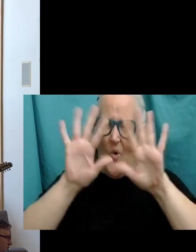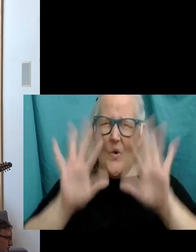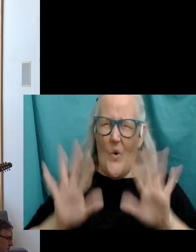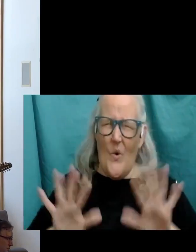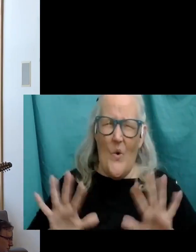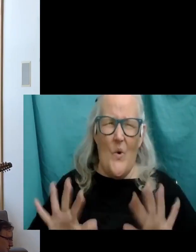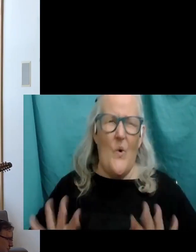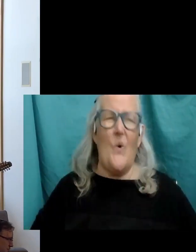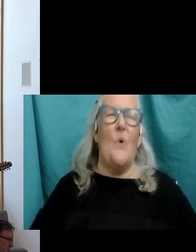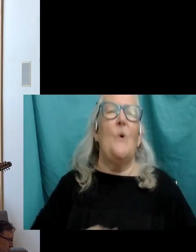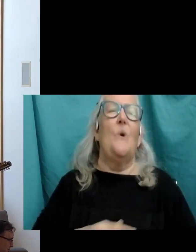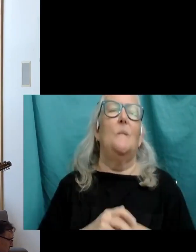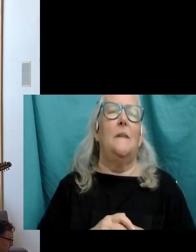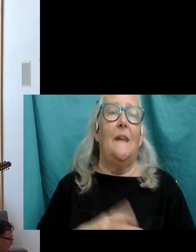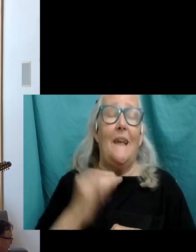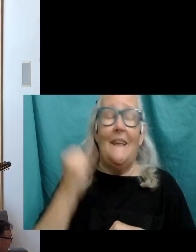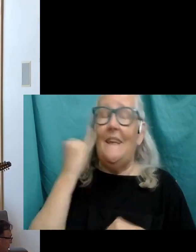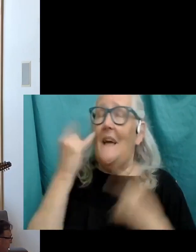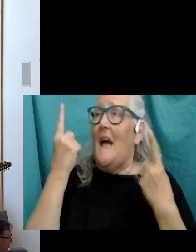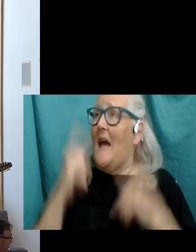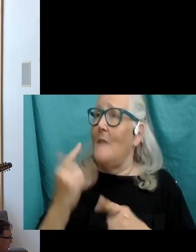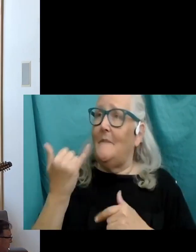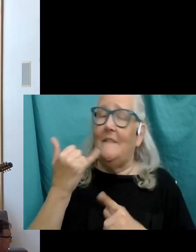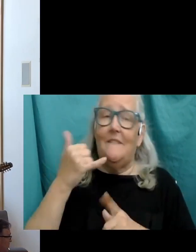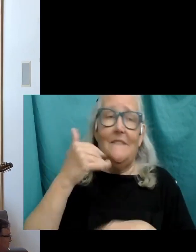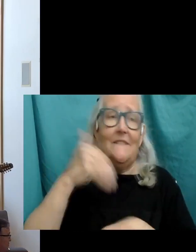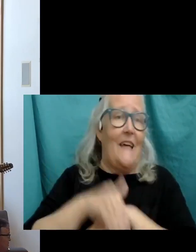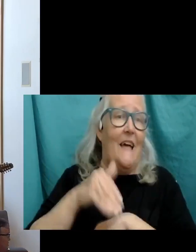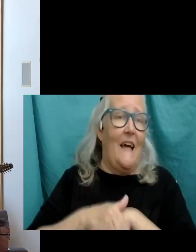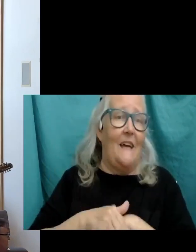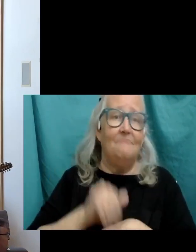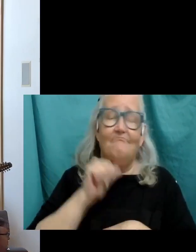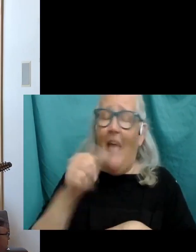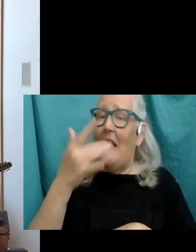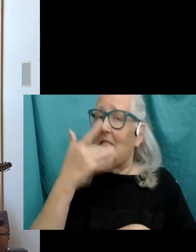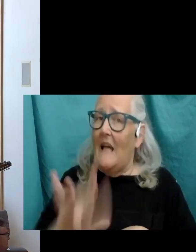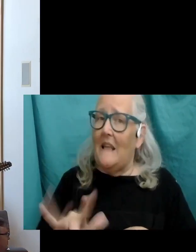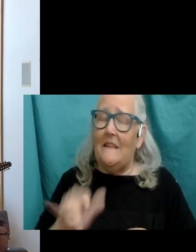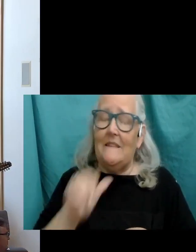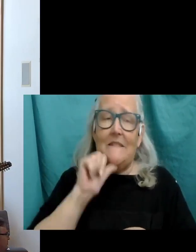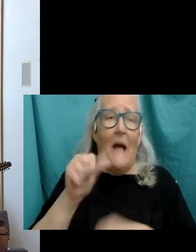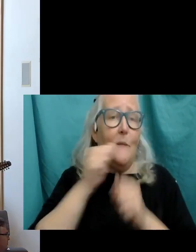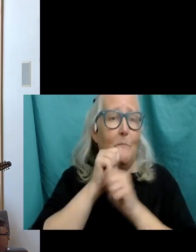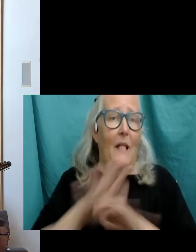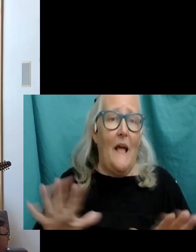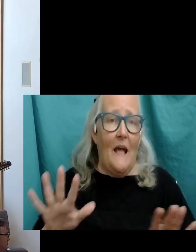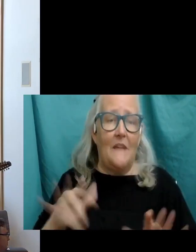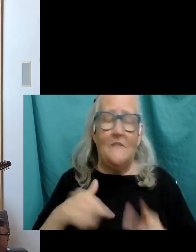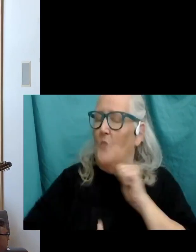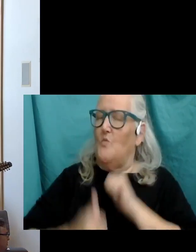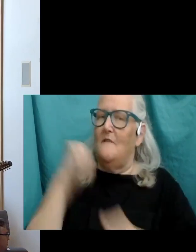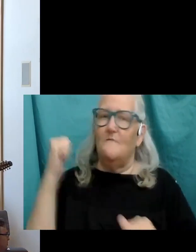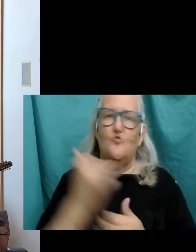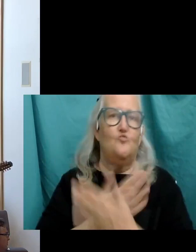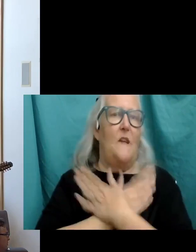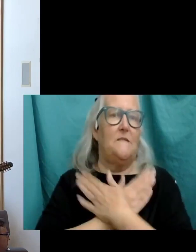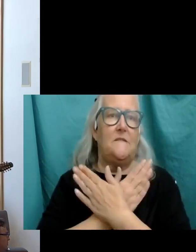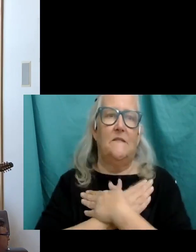storm. And if this night be unblessed, I shall not take my rest until